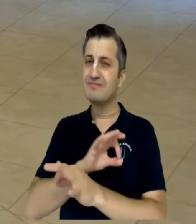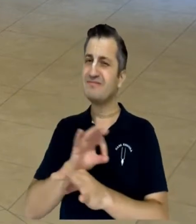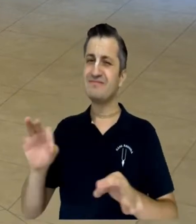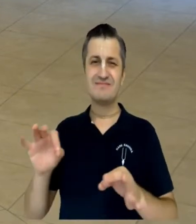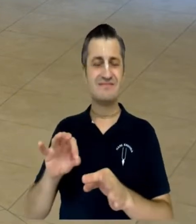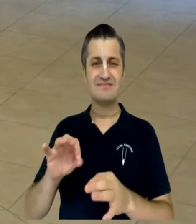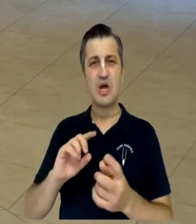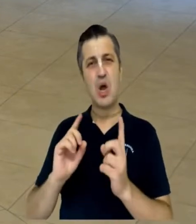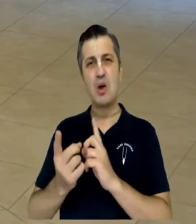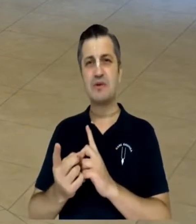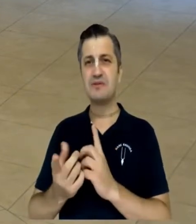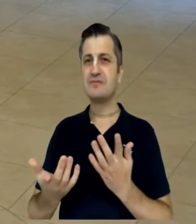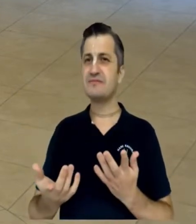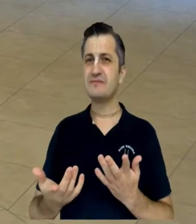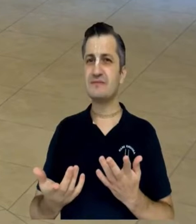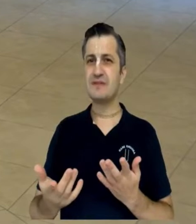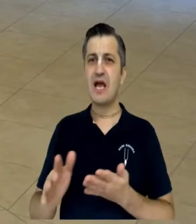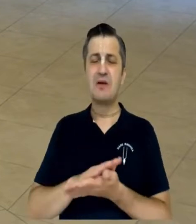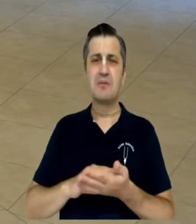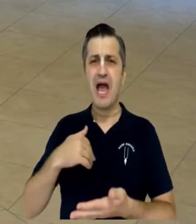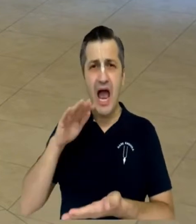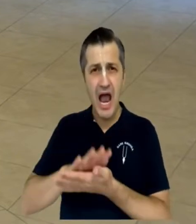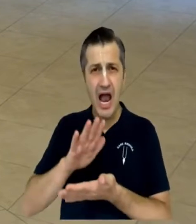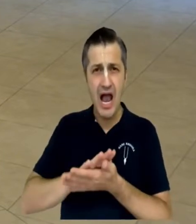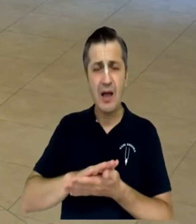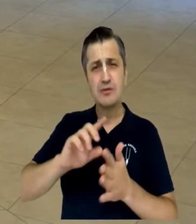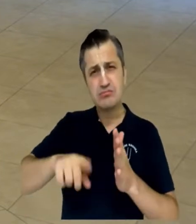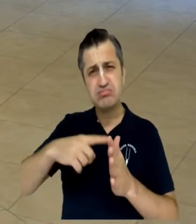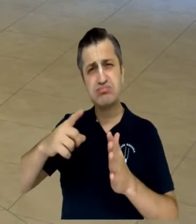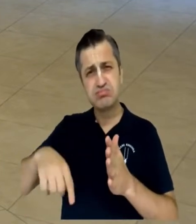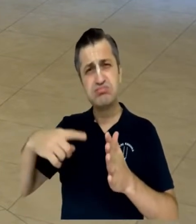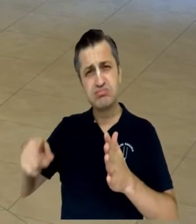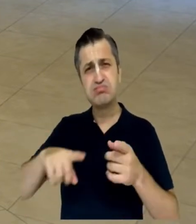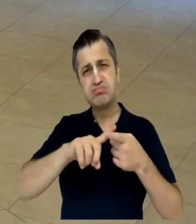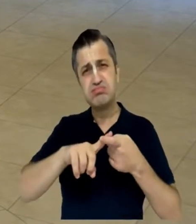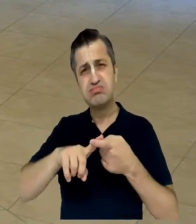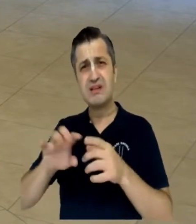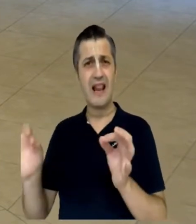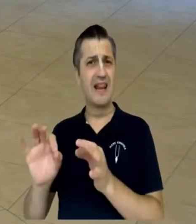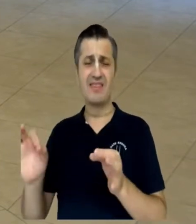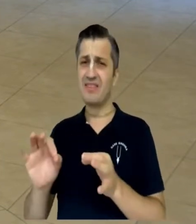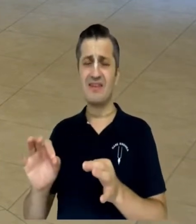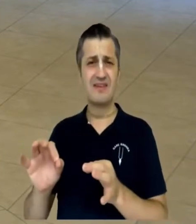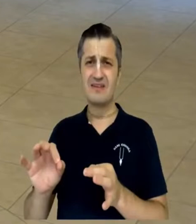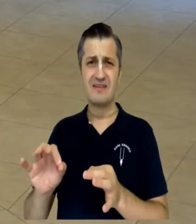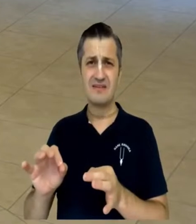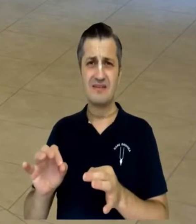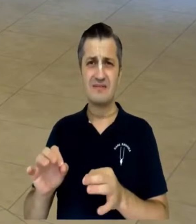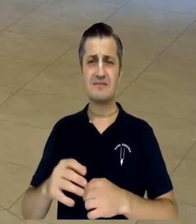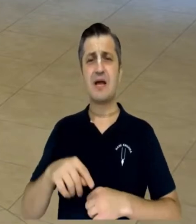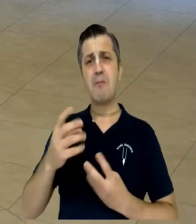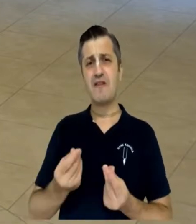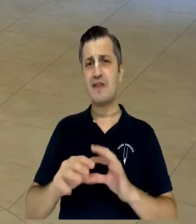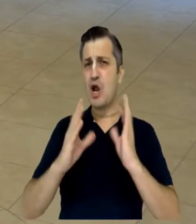we can't really find everlasting happiness in the material world because there's the defects of material happiness, right? So oftentimes